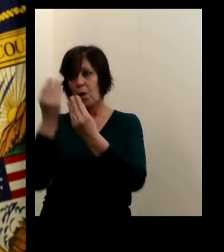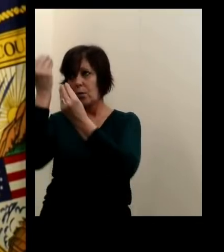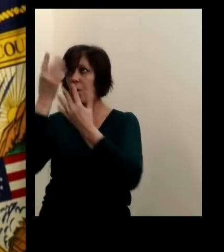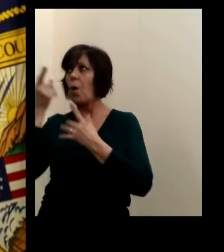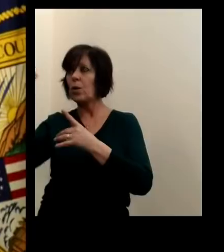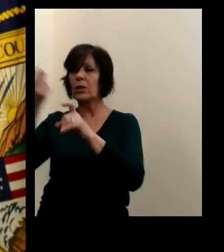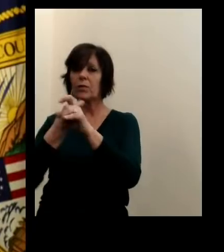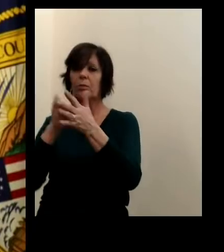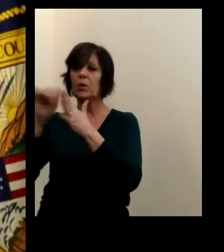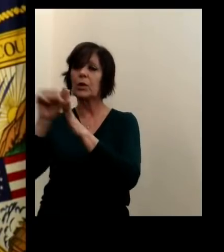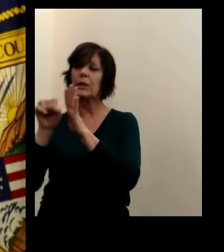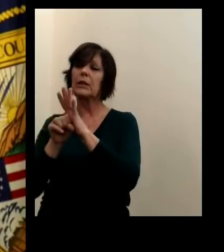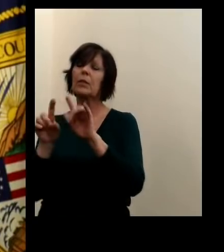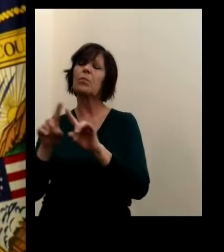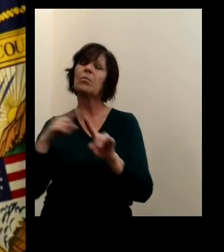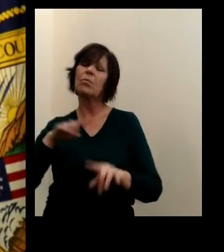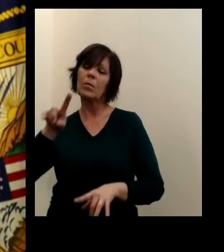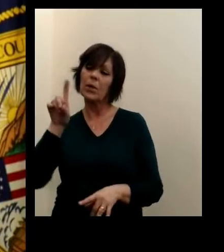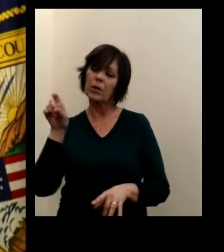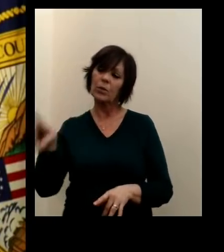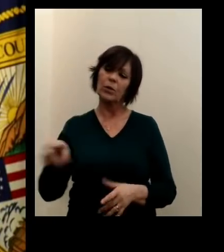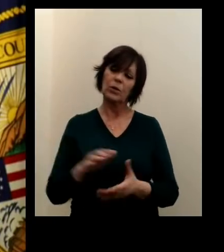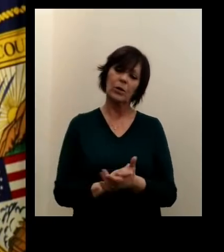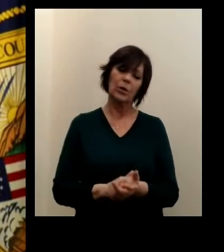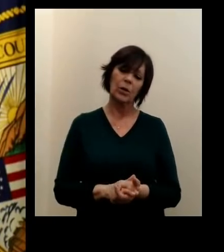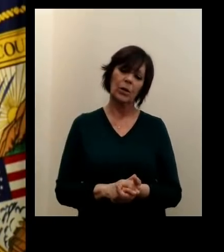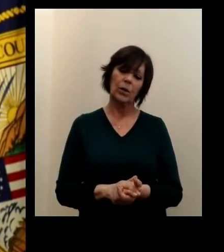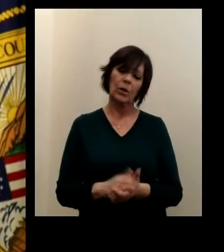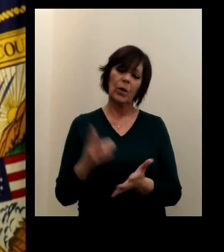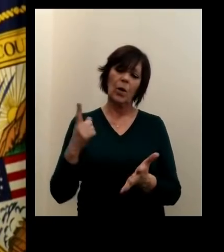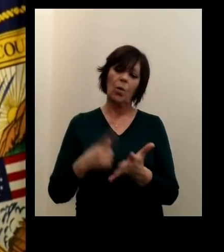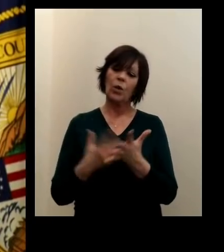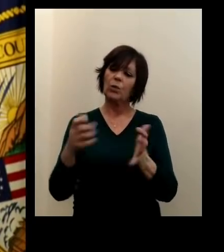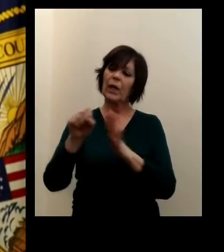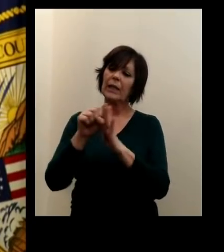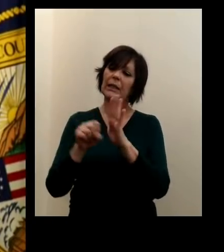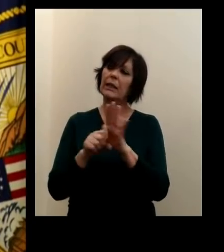York State. But my question to you is, what do you want the state to do now to try to